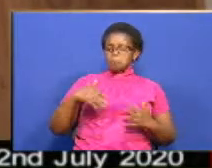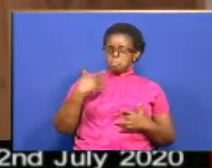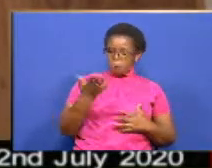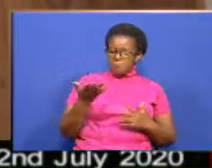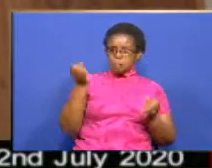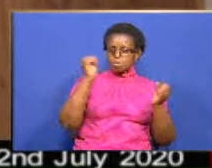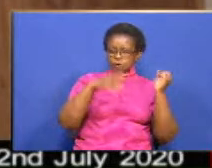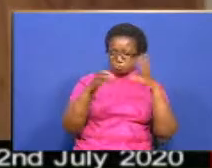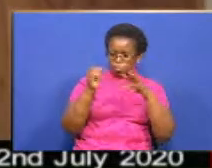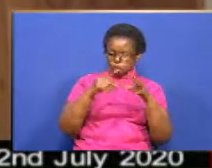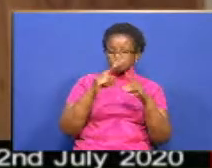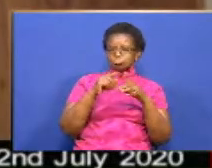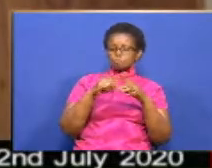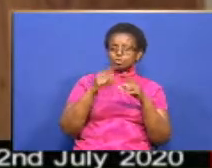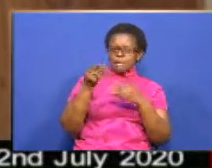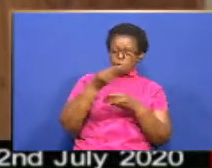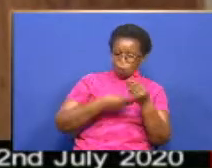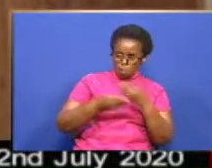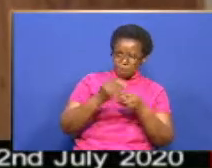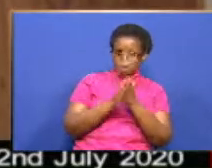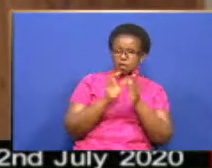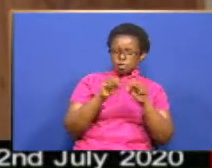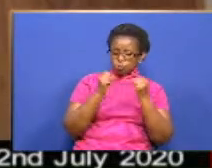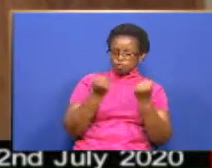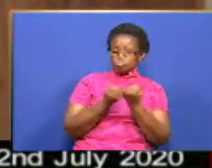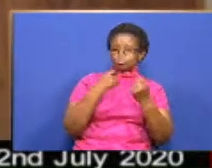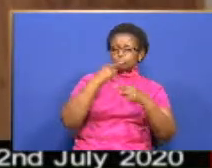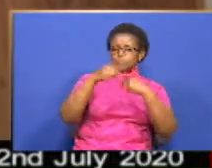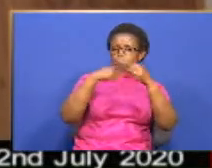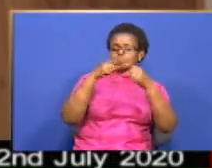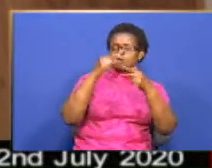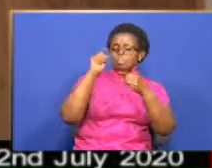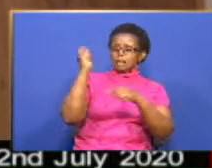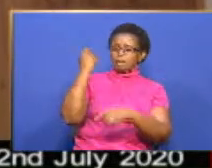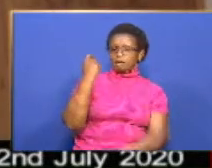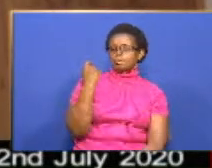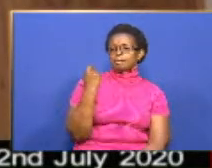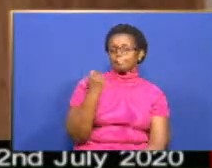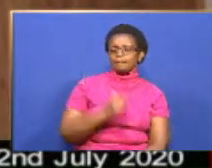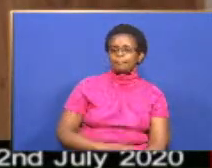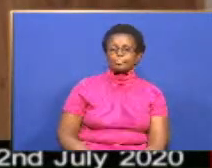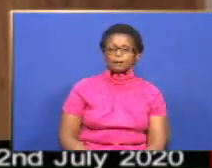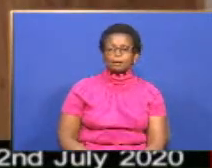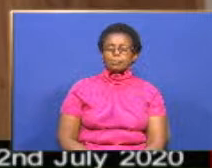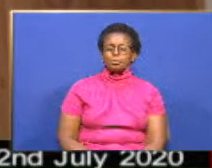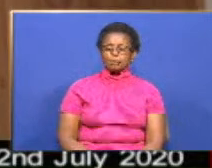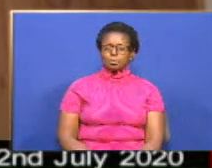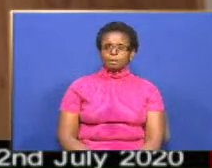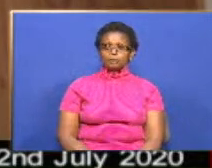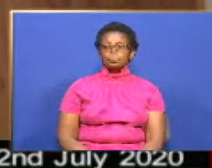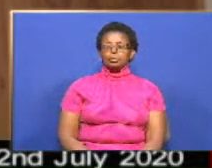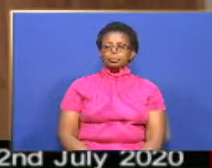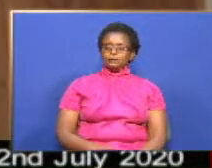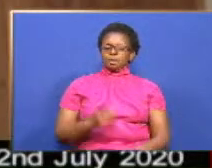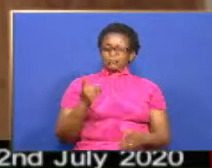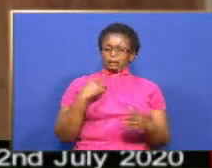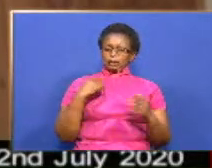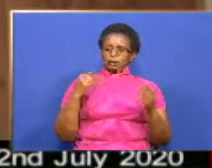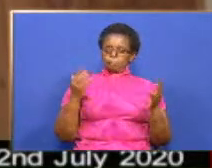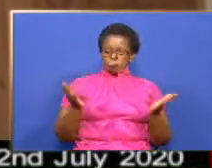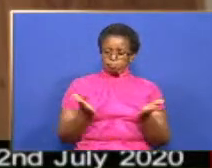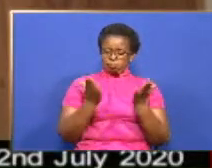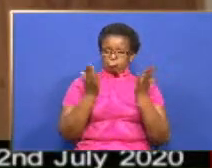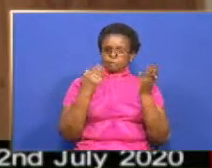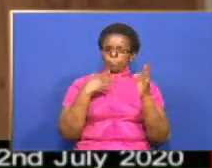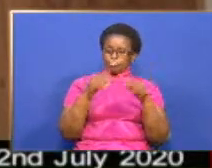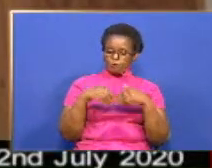contribute to the economic and social development of Kenya. This has been further enhanced in providing